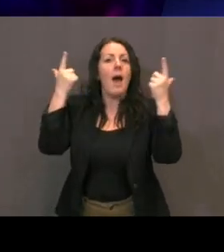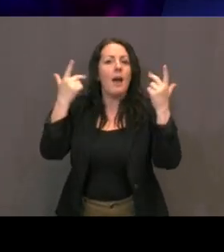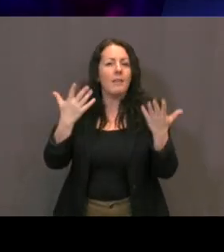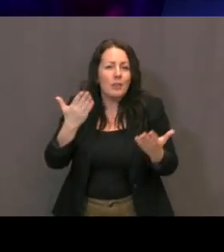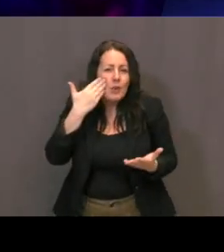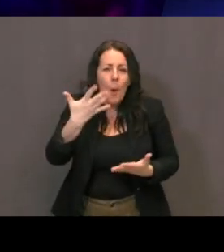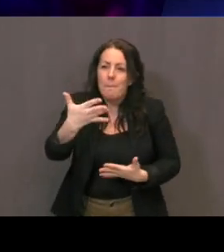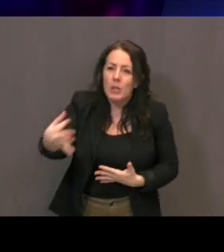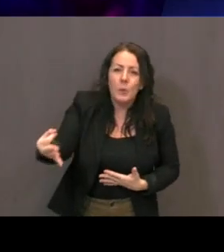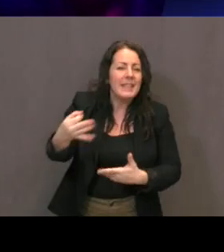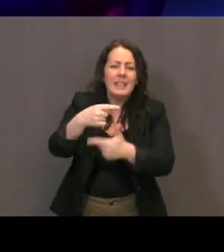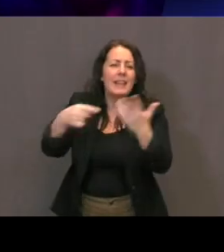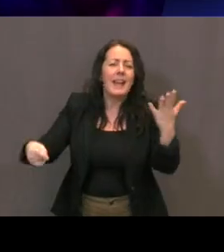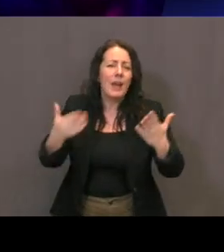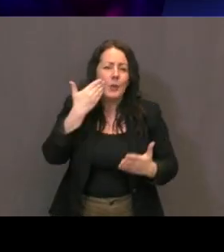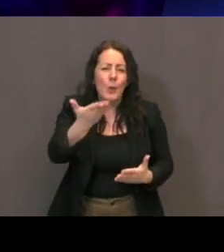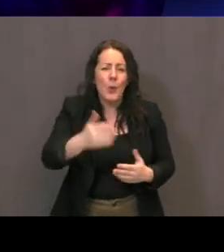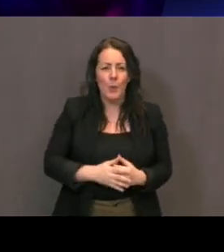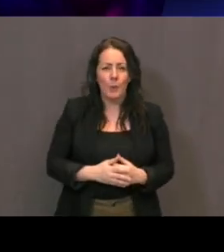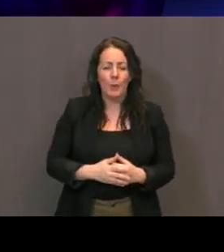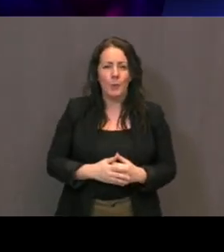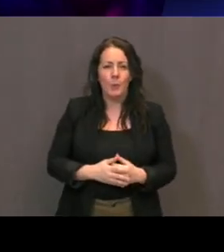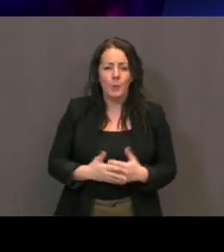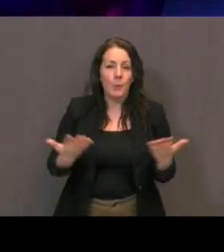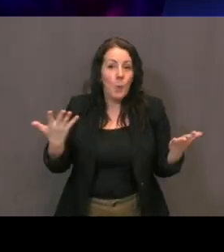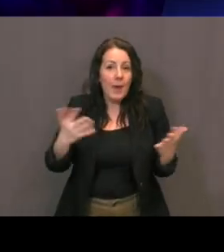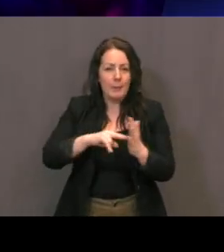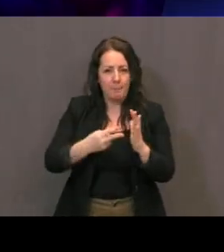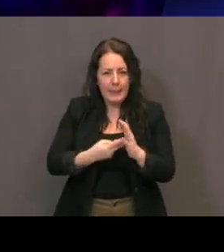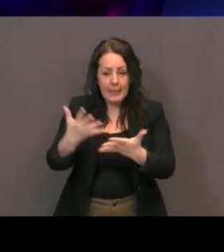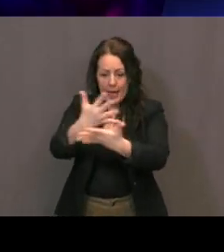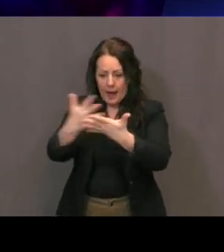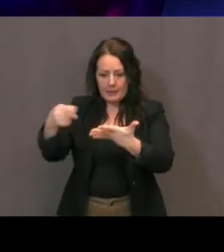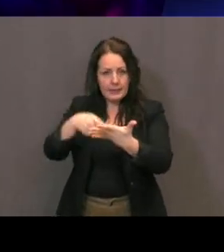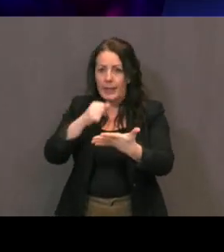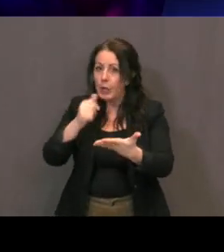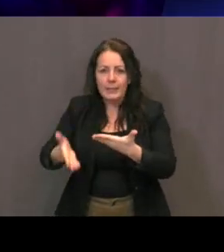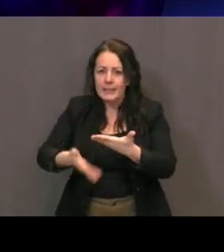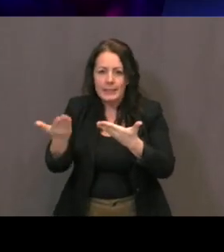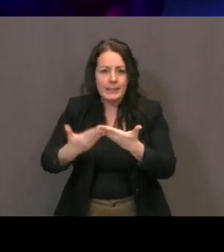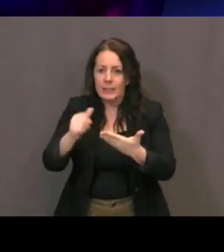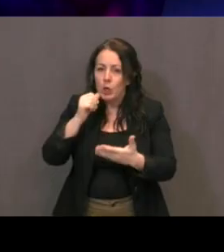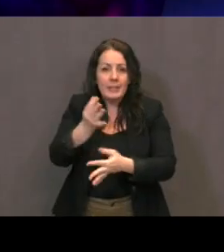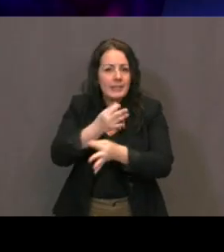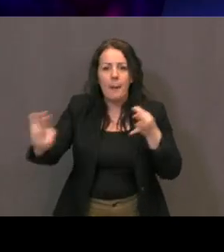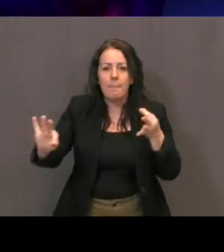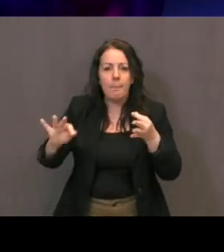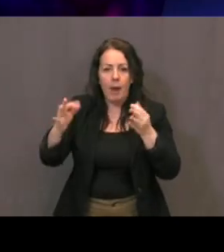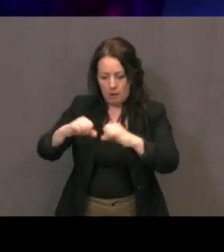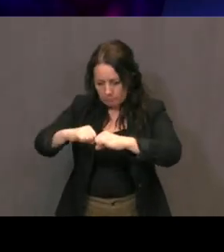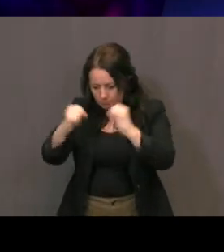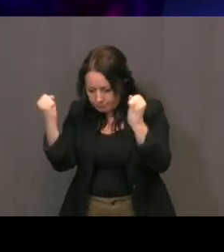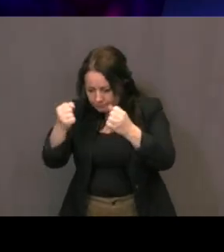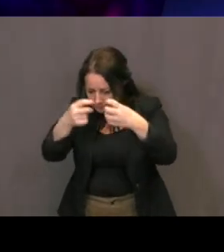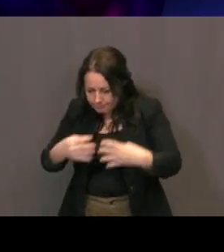of language, which goes beyond this kind of encoding and decoding of data, it's really crucial